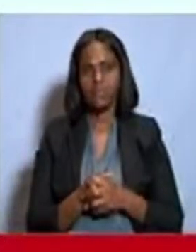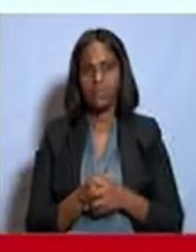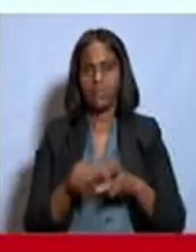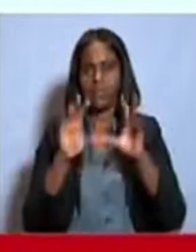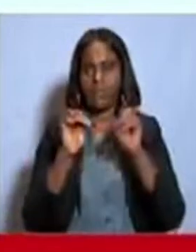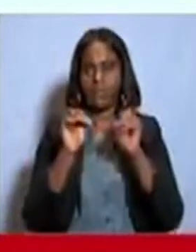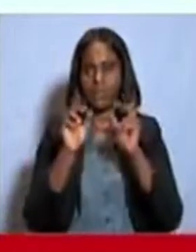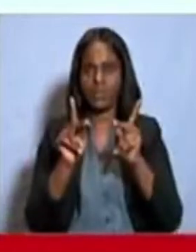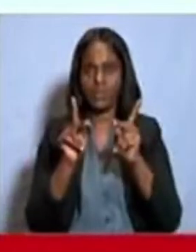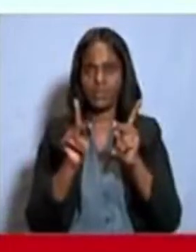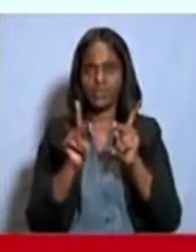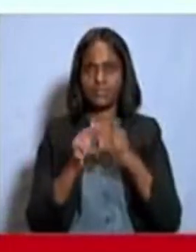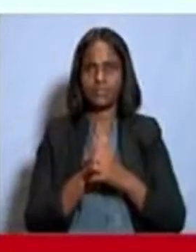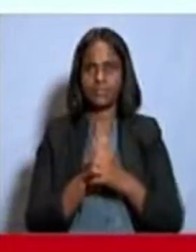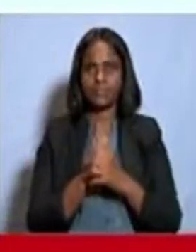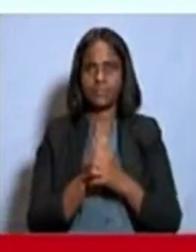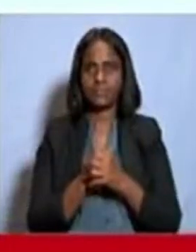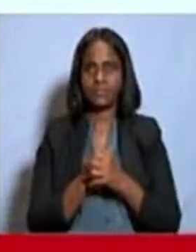Okay.